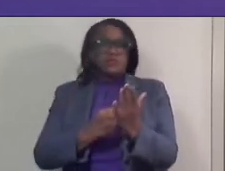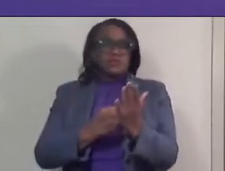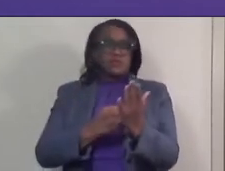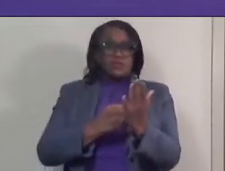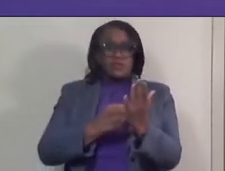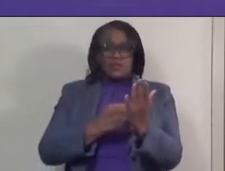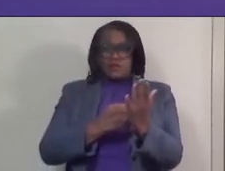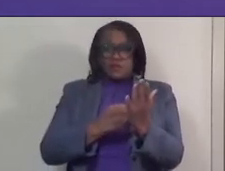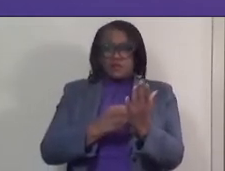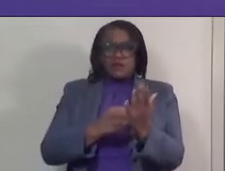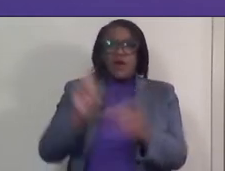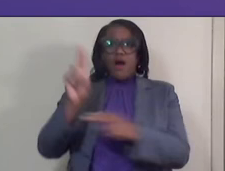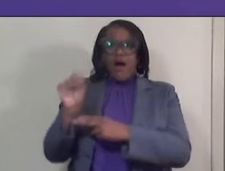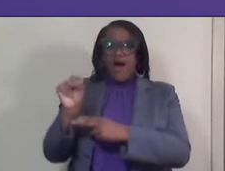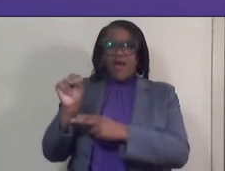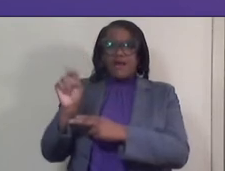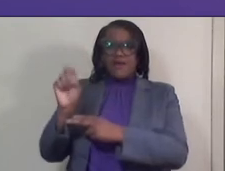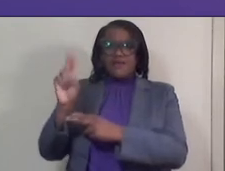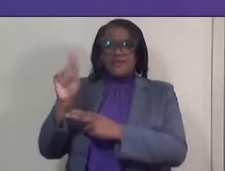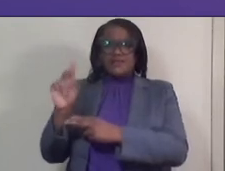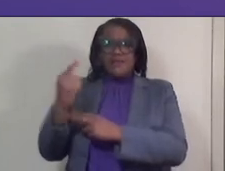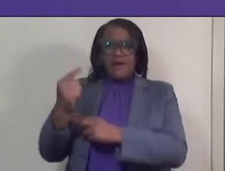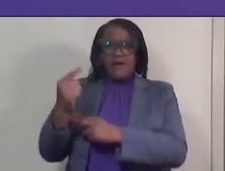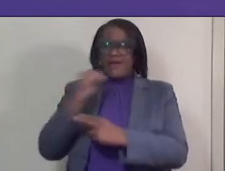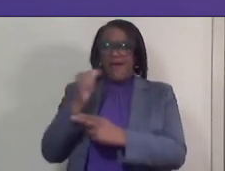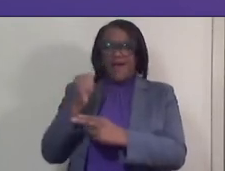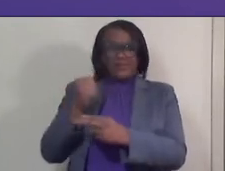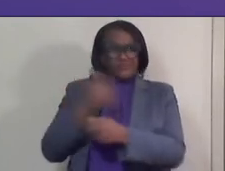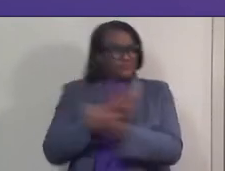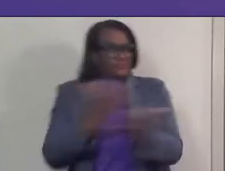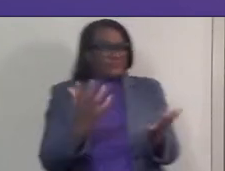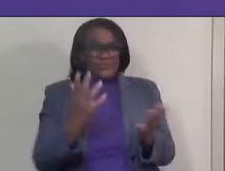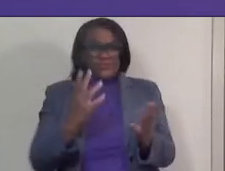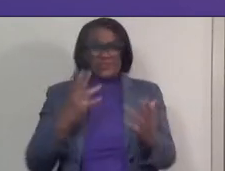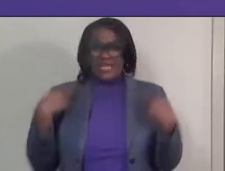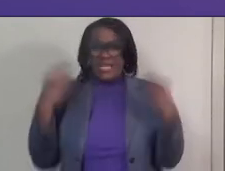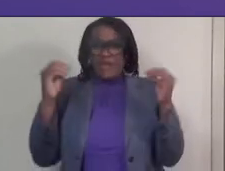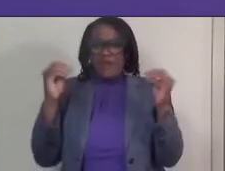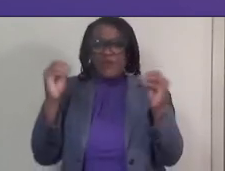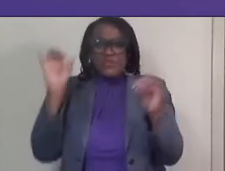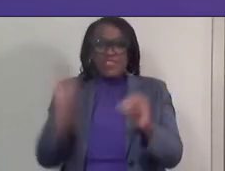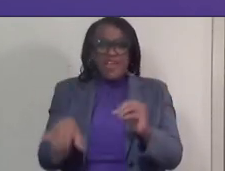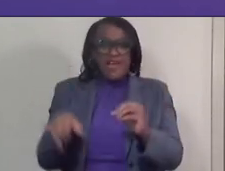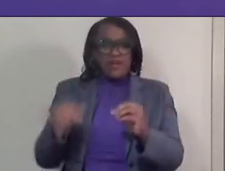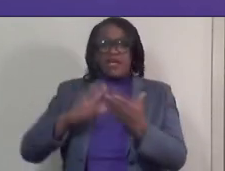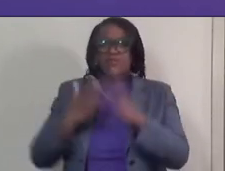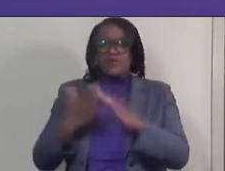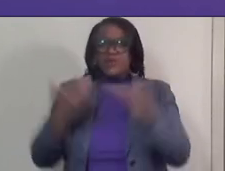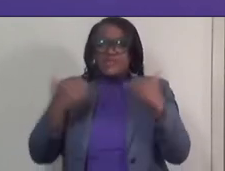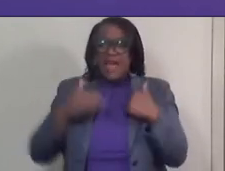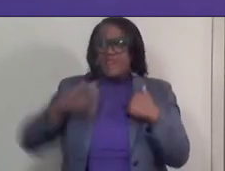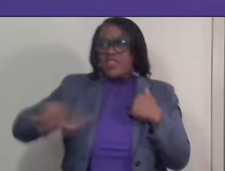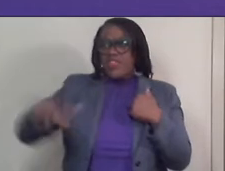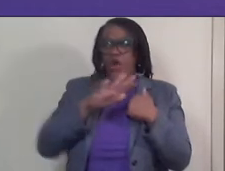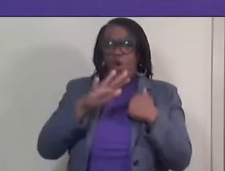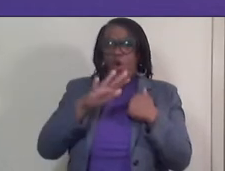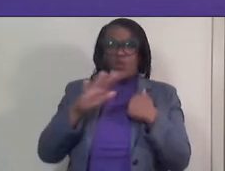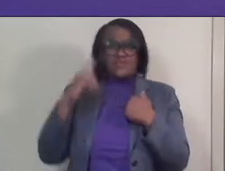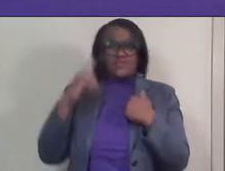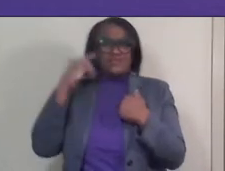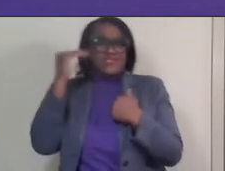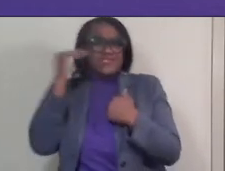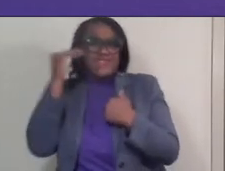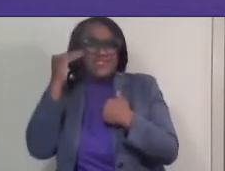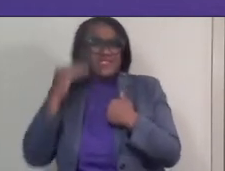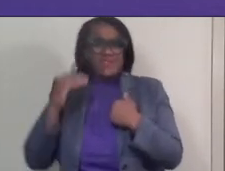unsung heroes of everyday beauty, and communities that had their own enclaves, their own sense of identity,